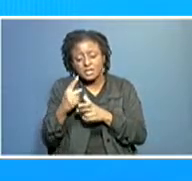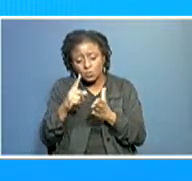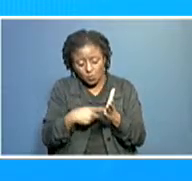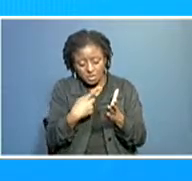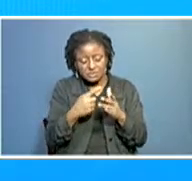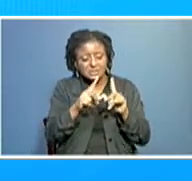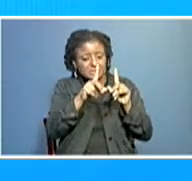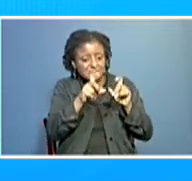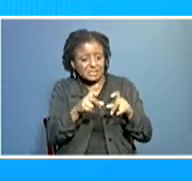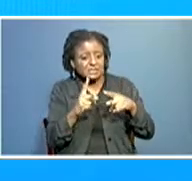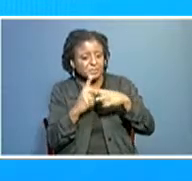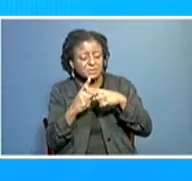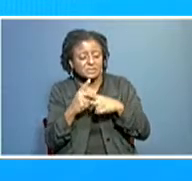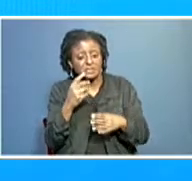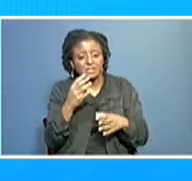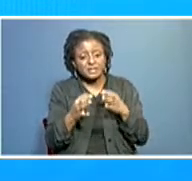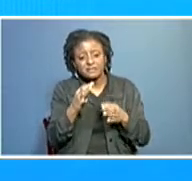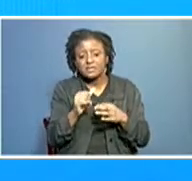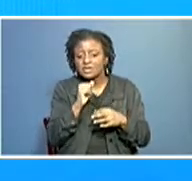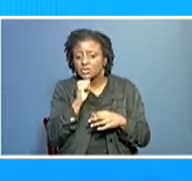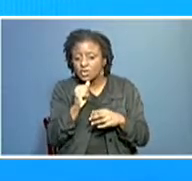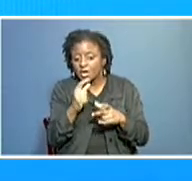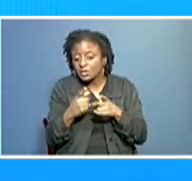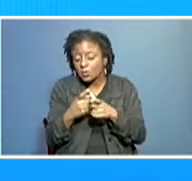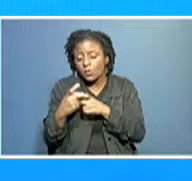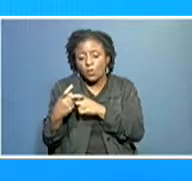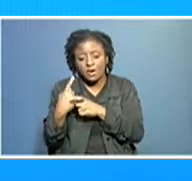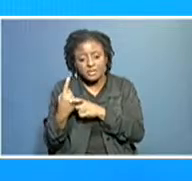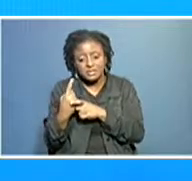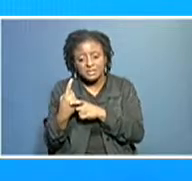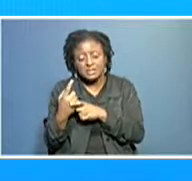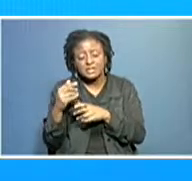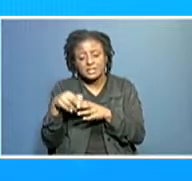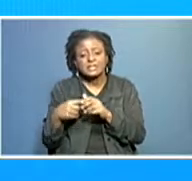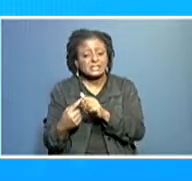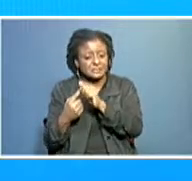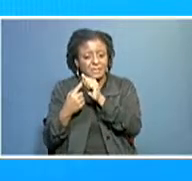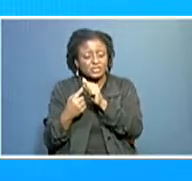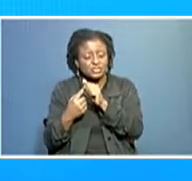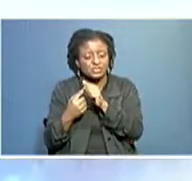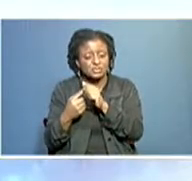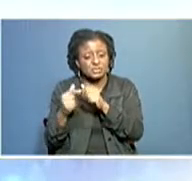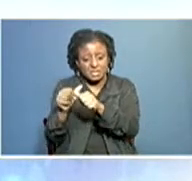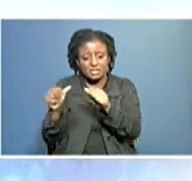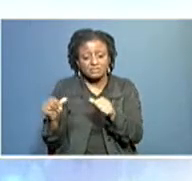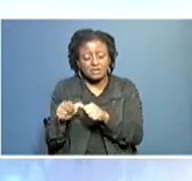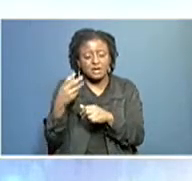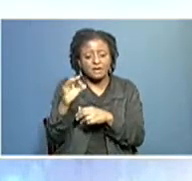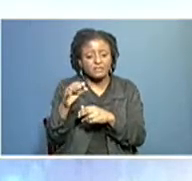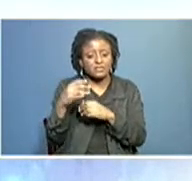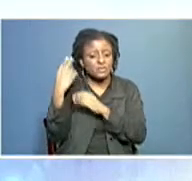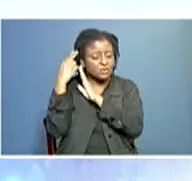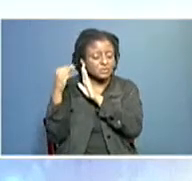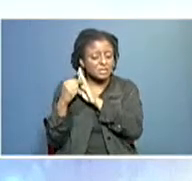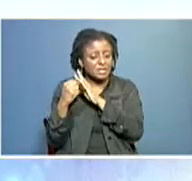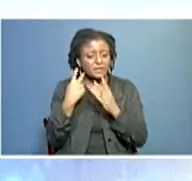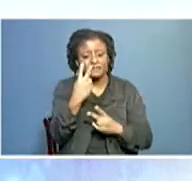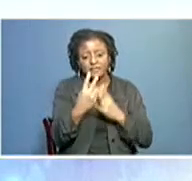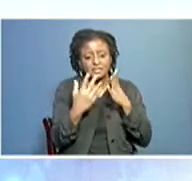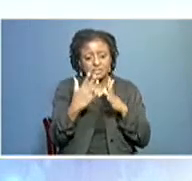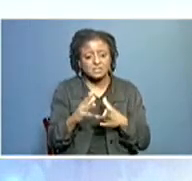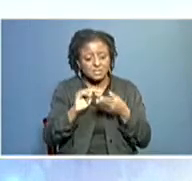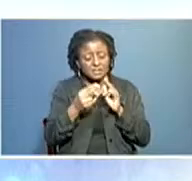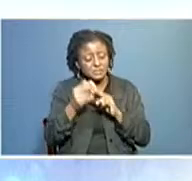then they are in quarantine in the separate section of the hotels. While visitor numbers are expected to